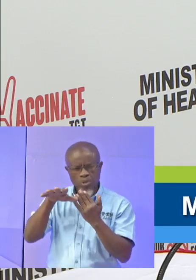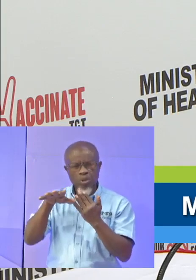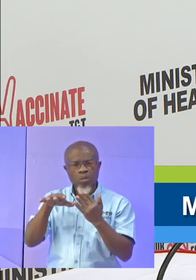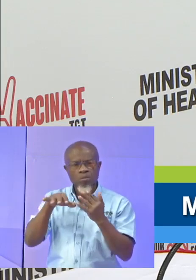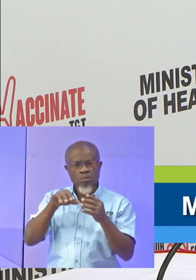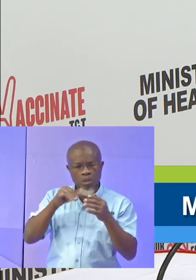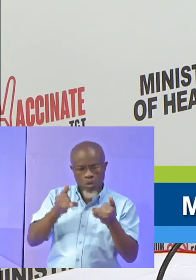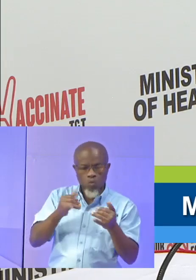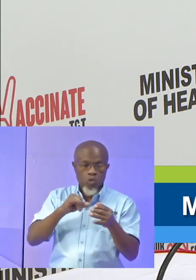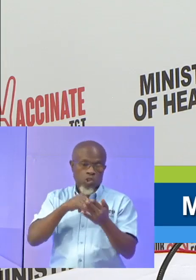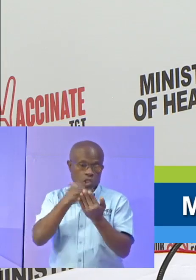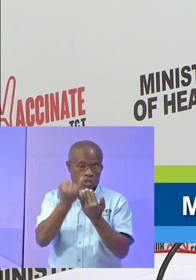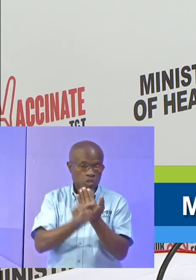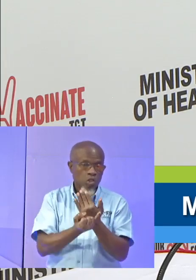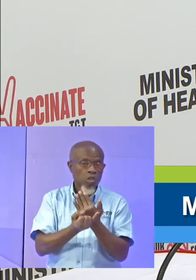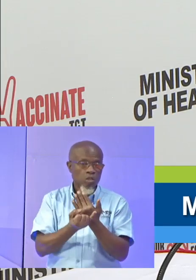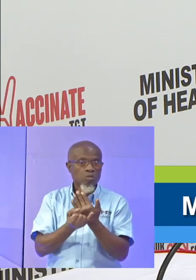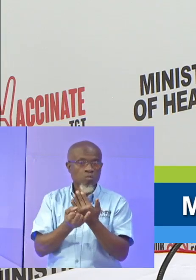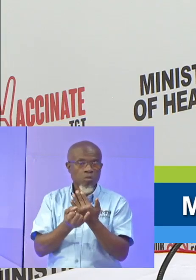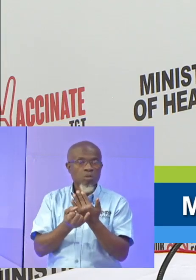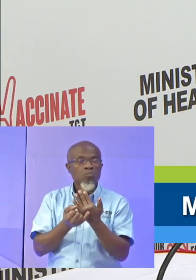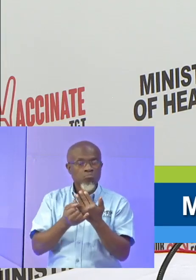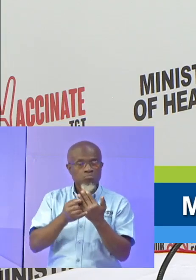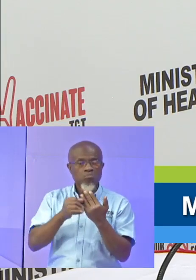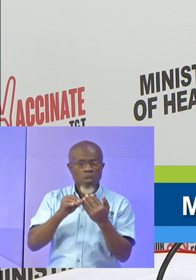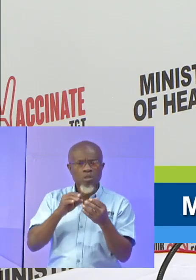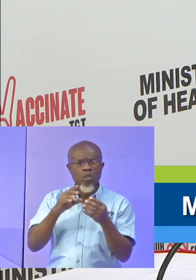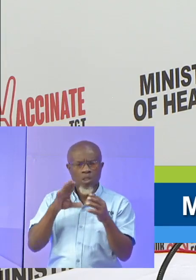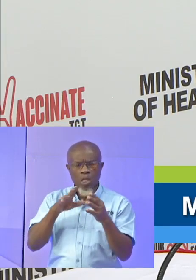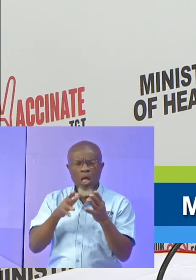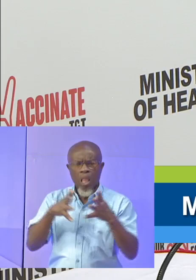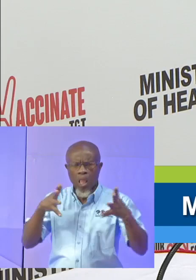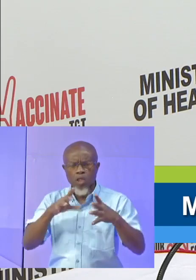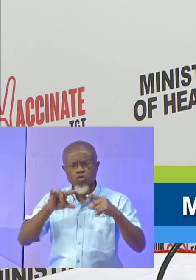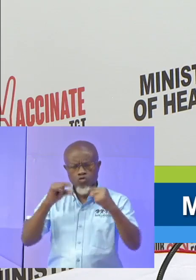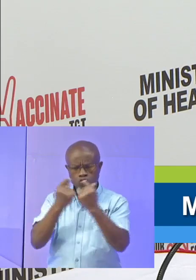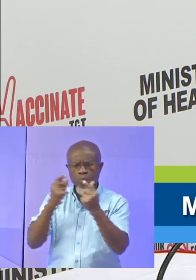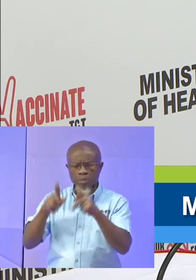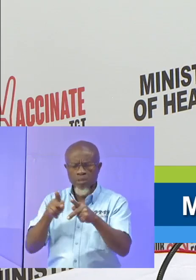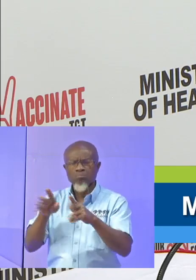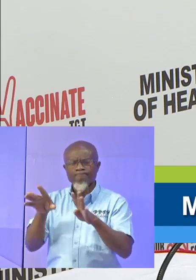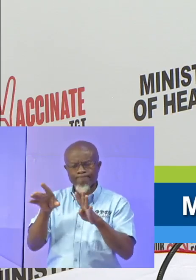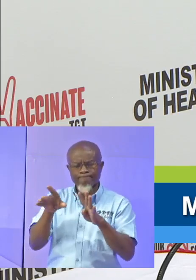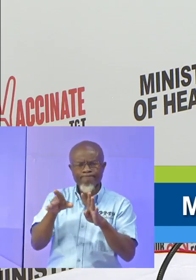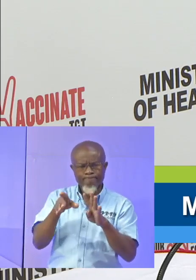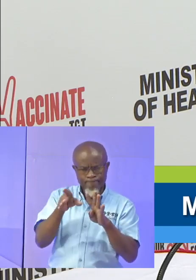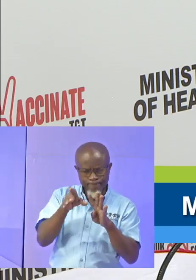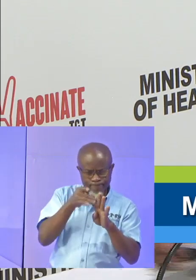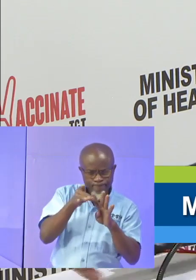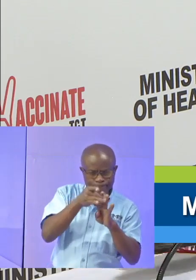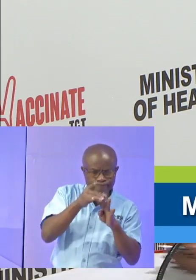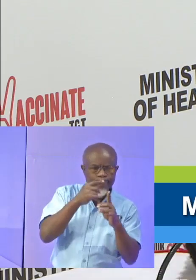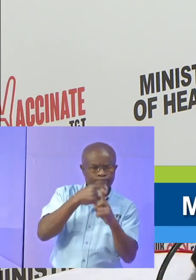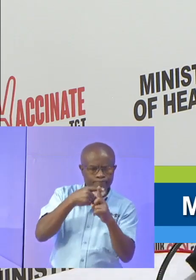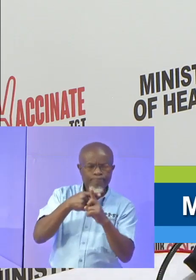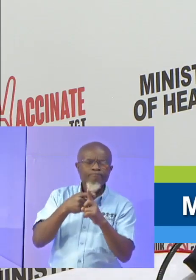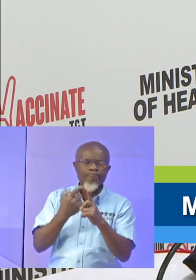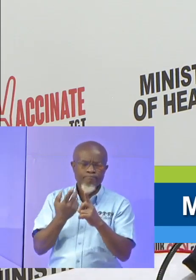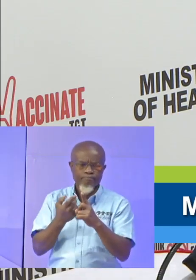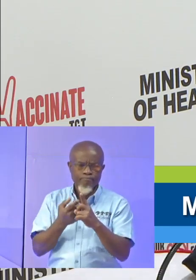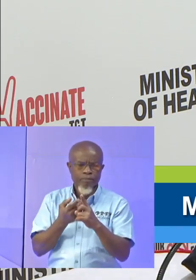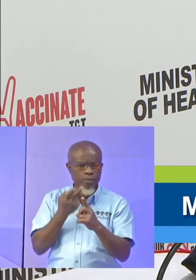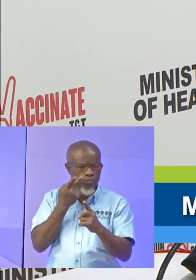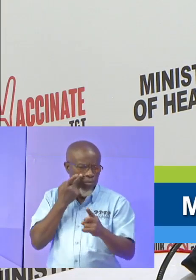population would have been infected in terms of percentage recently, which will give them some level of immunity, together with the Omicron variant